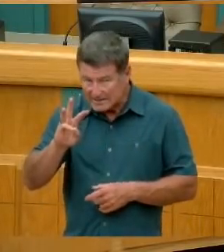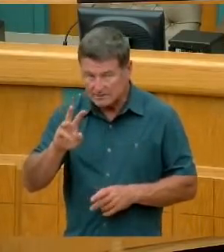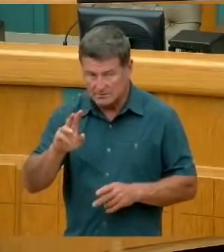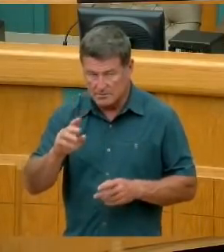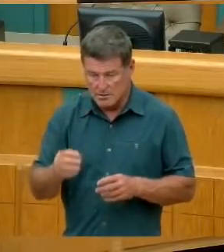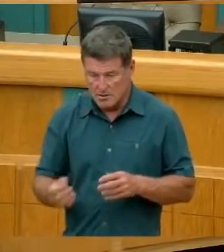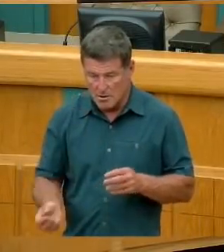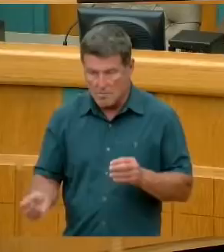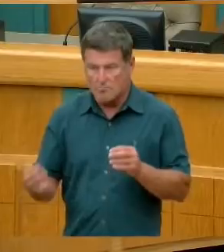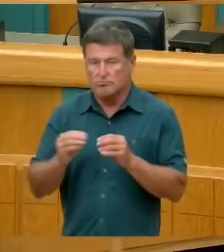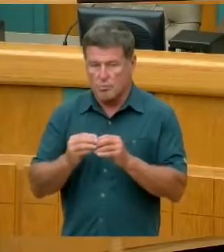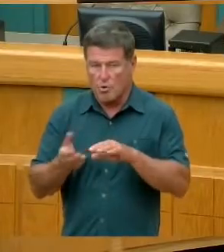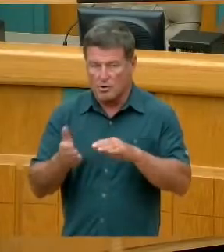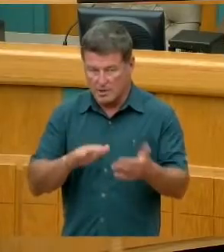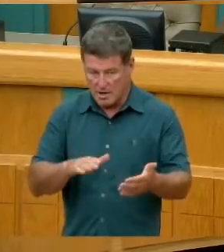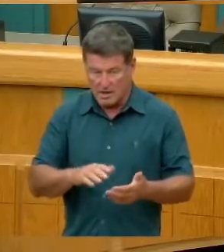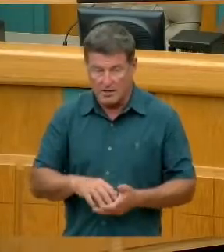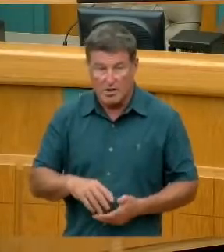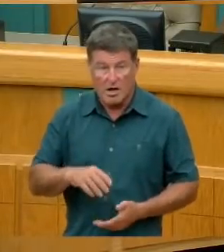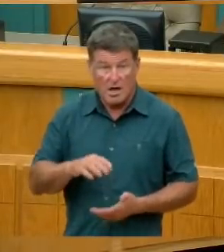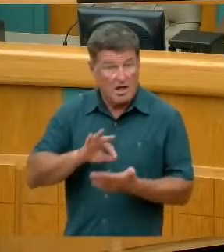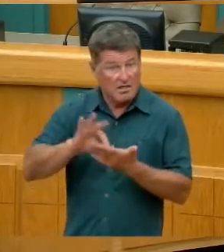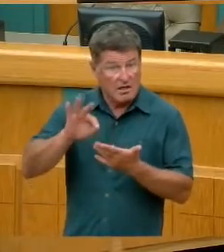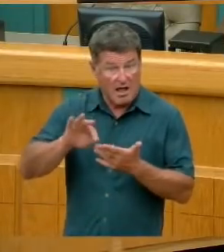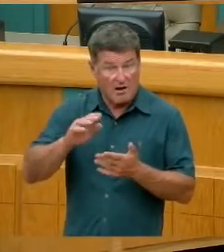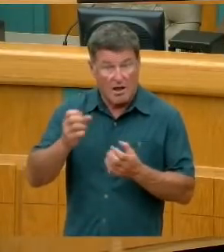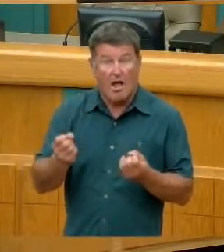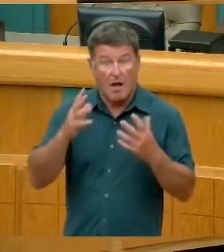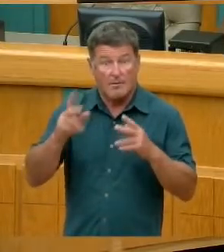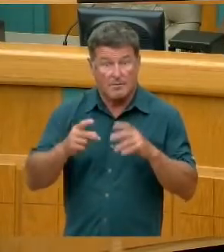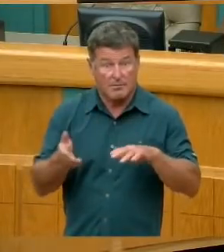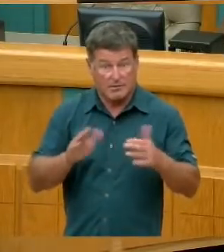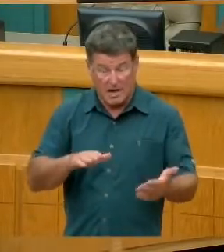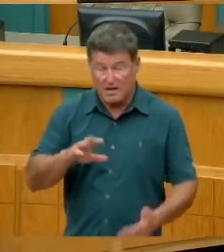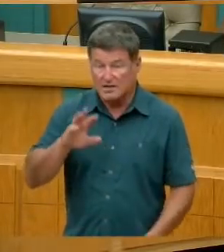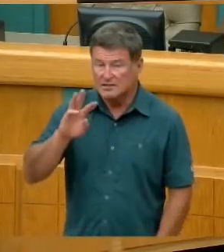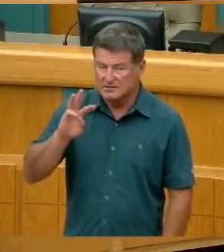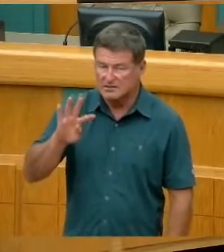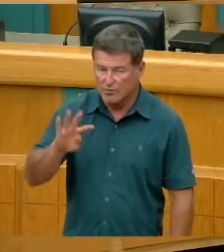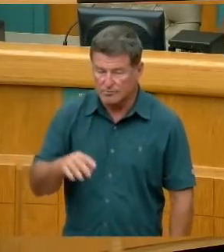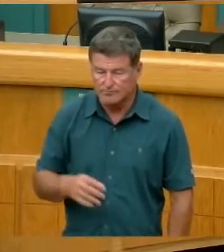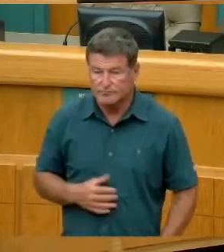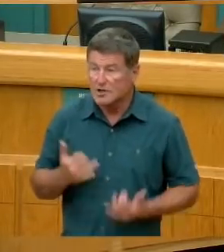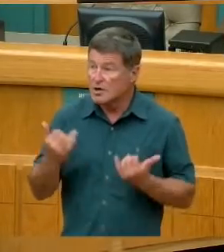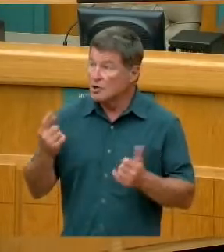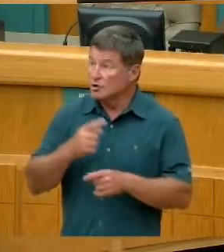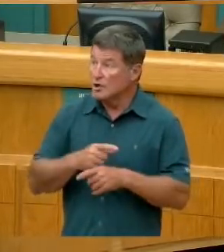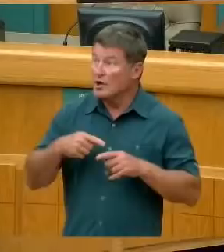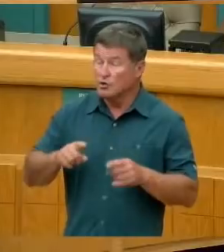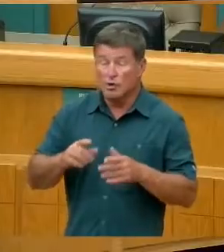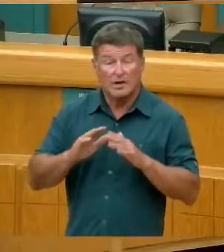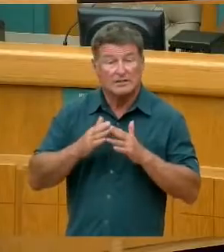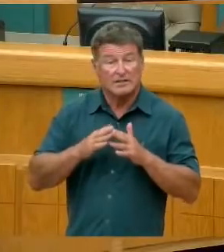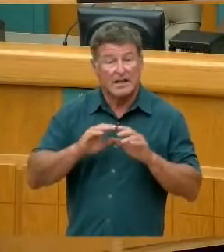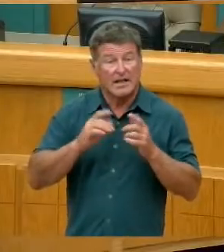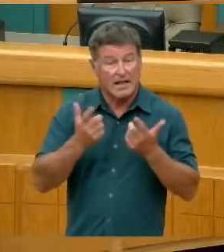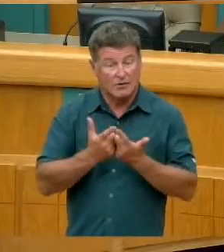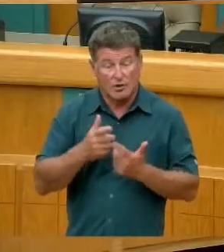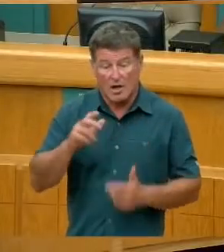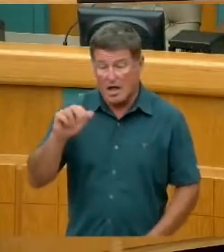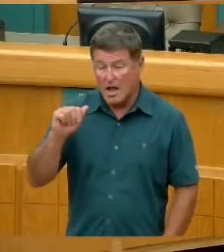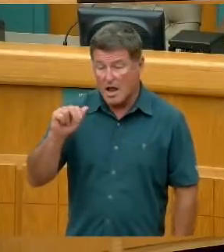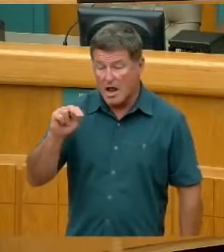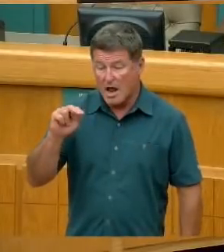today alone, 6 additional. So that brings our death toll to 64. And today at City Council, Annette had a